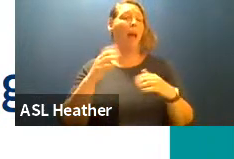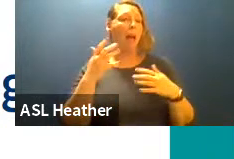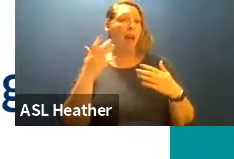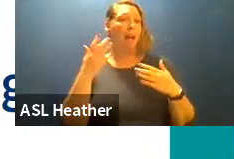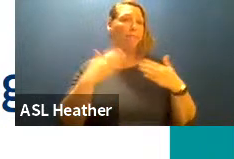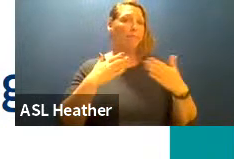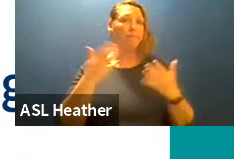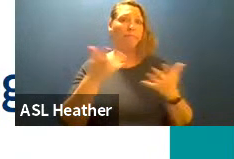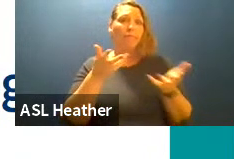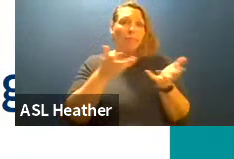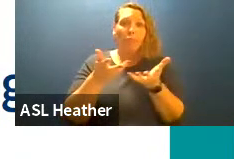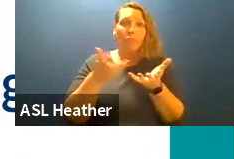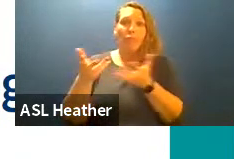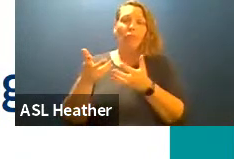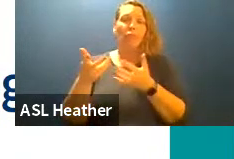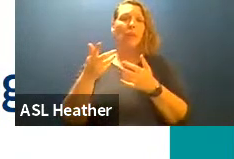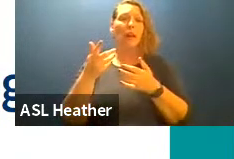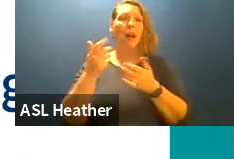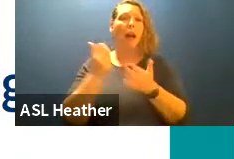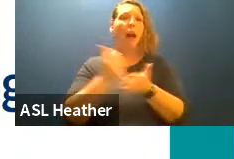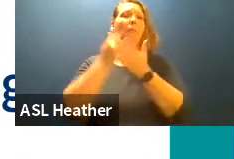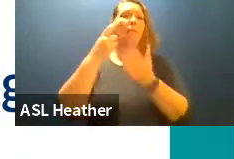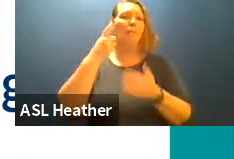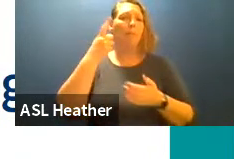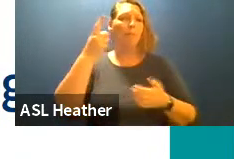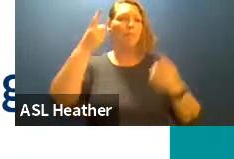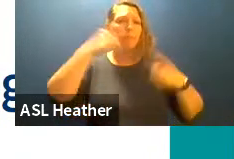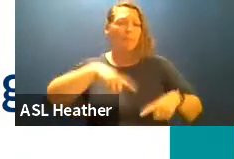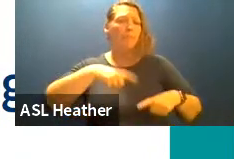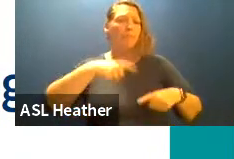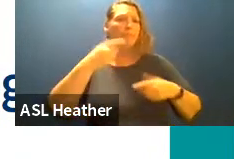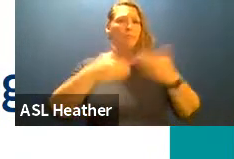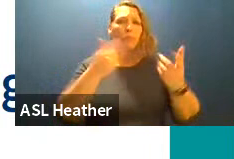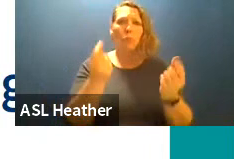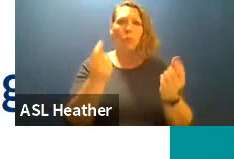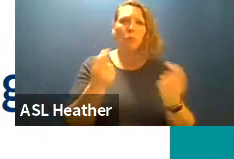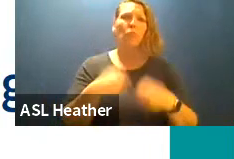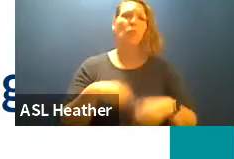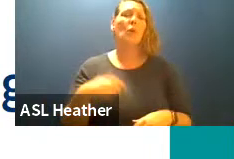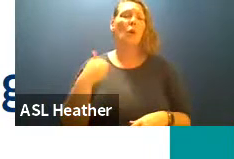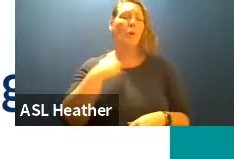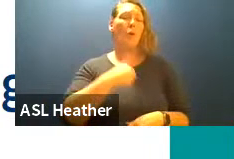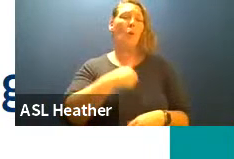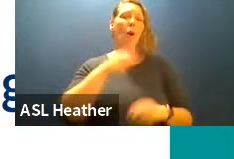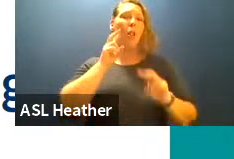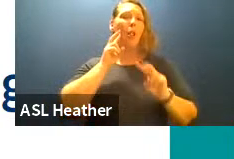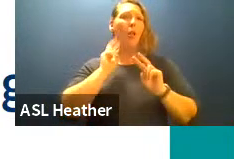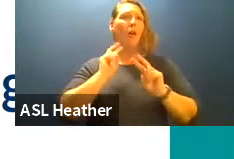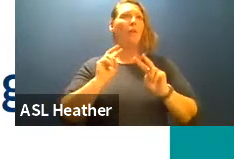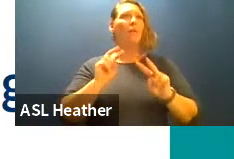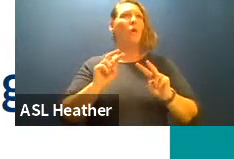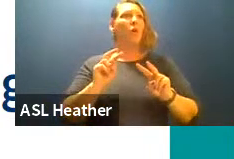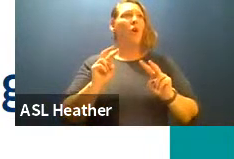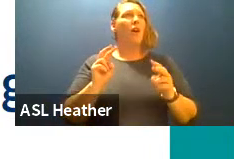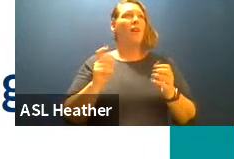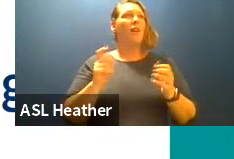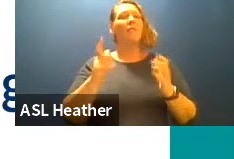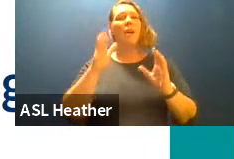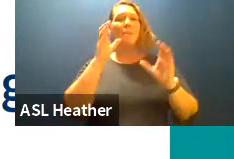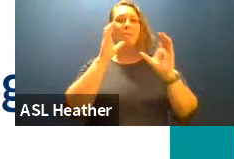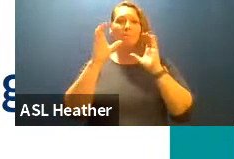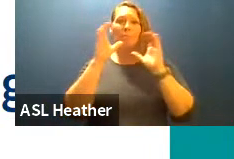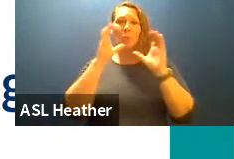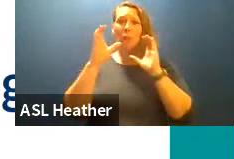are their team members. So we're looking for a